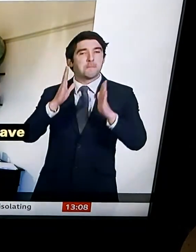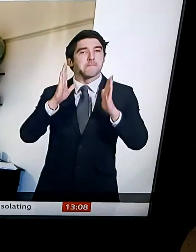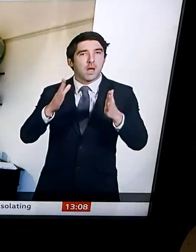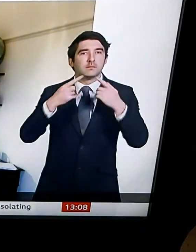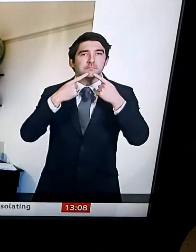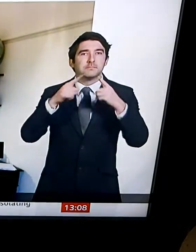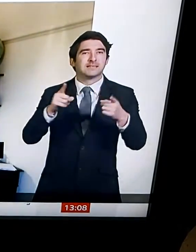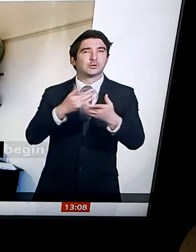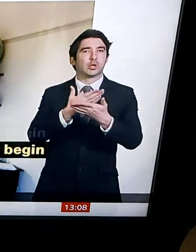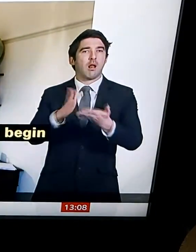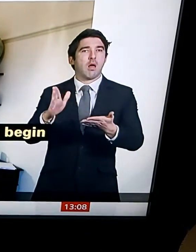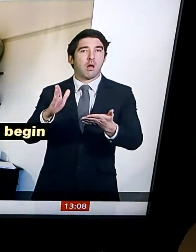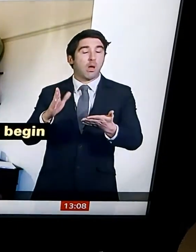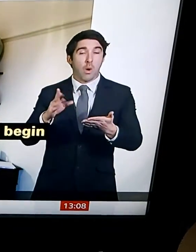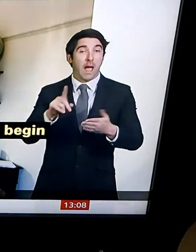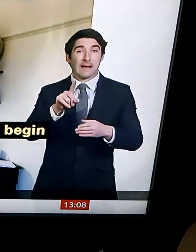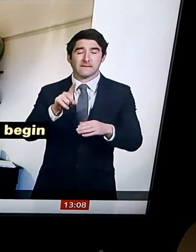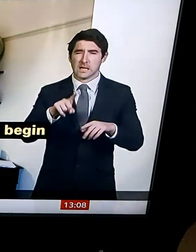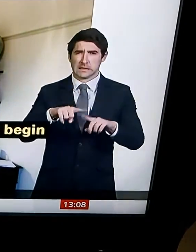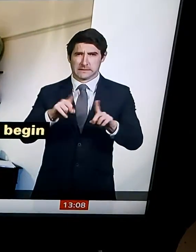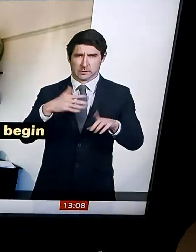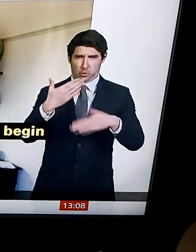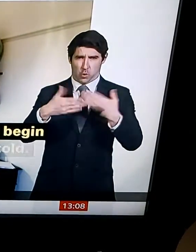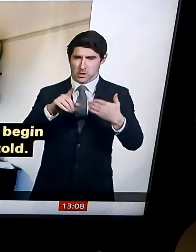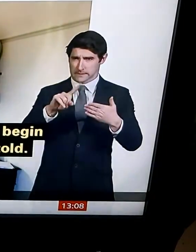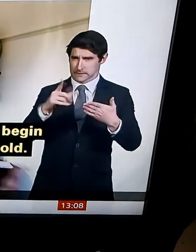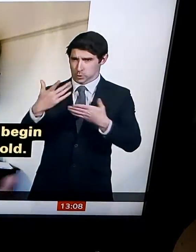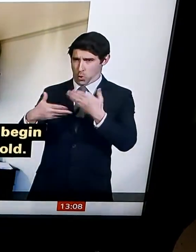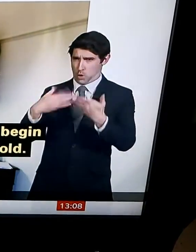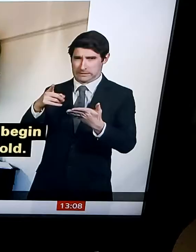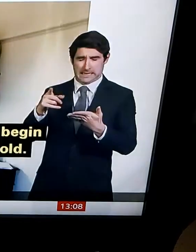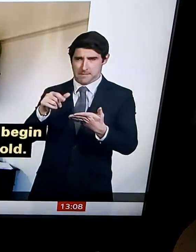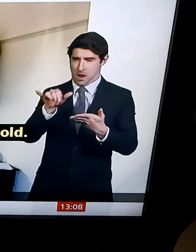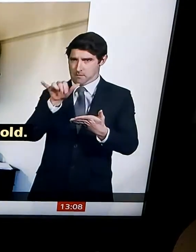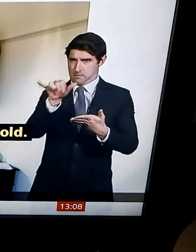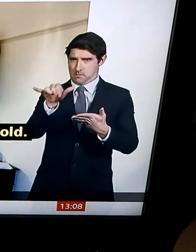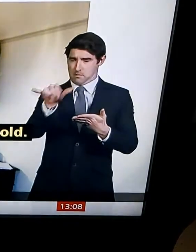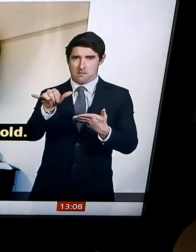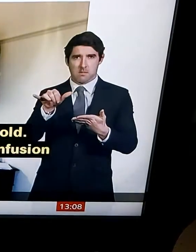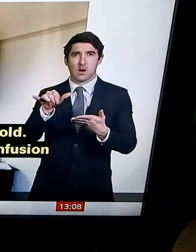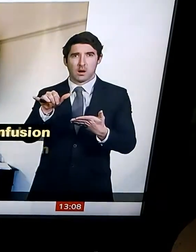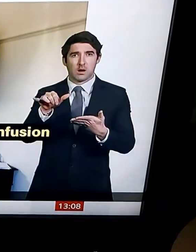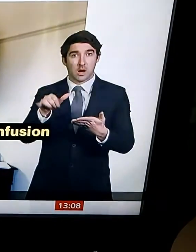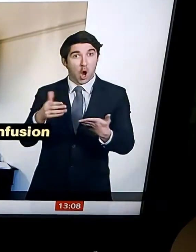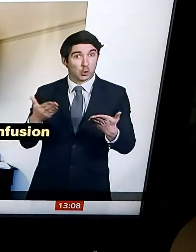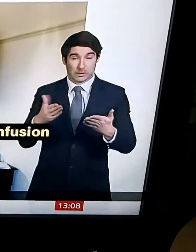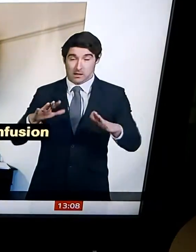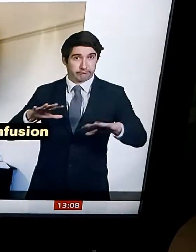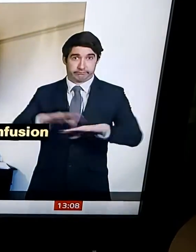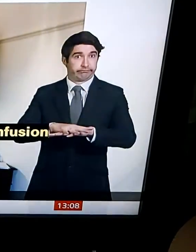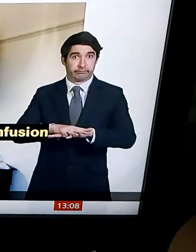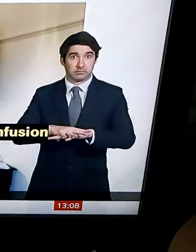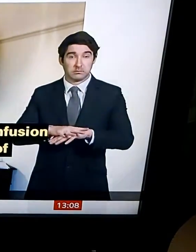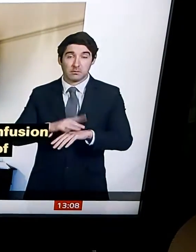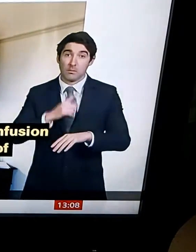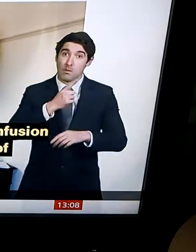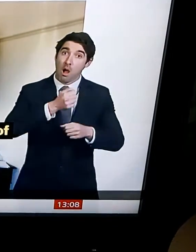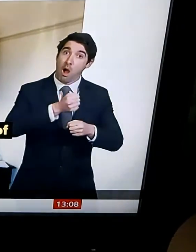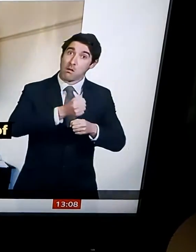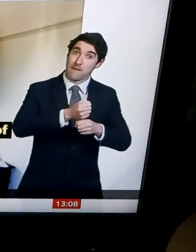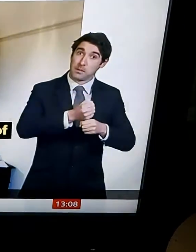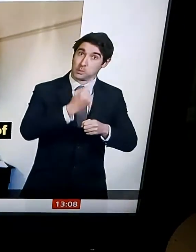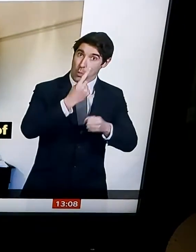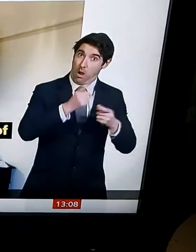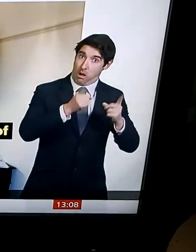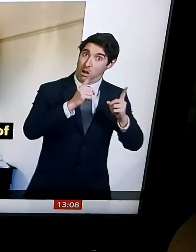they're being told. And we have had, frankly, some confusion this morning over the amount of testing being done, with one government minister saying